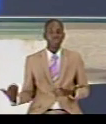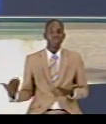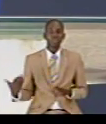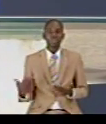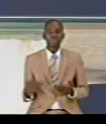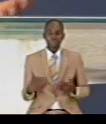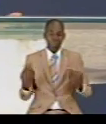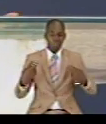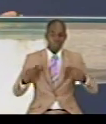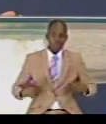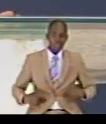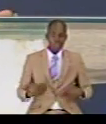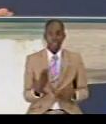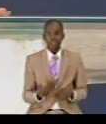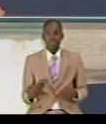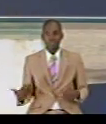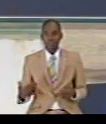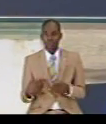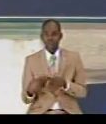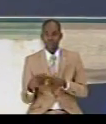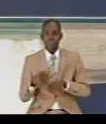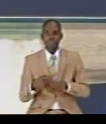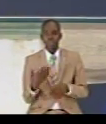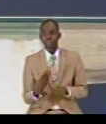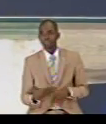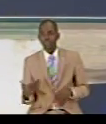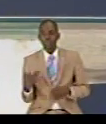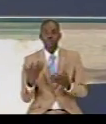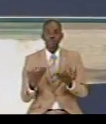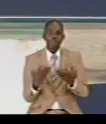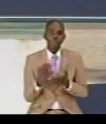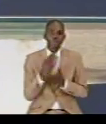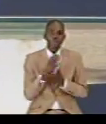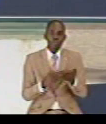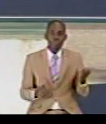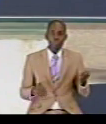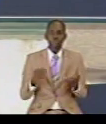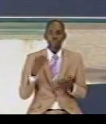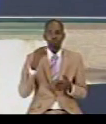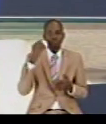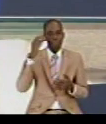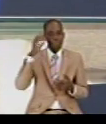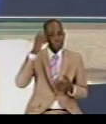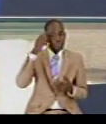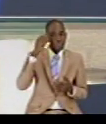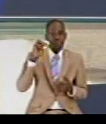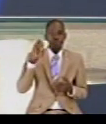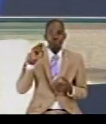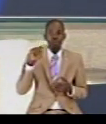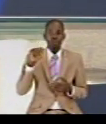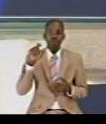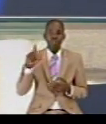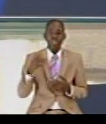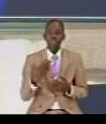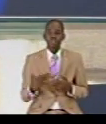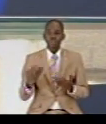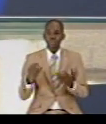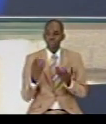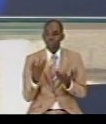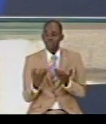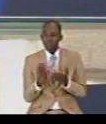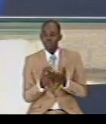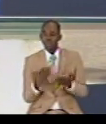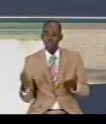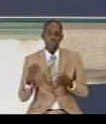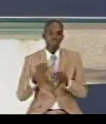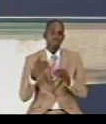things, domestic things. You desire some mental things. You desire some things in the community. But